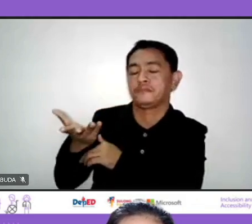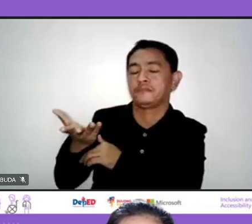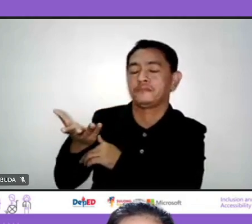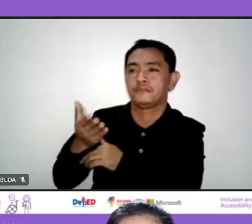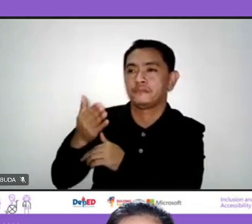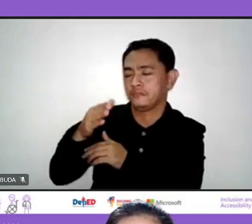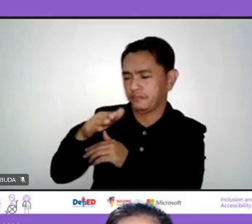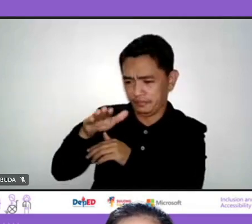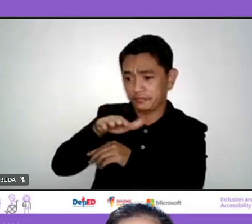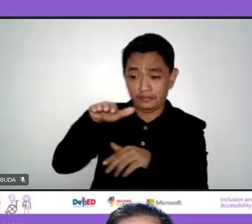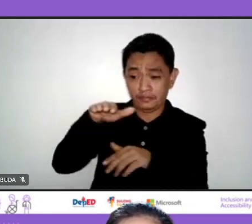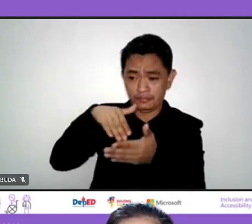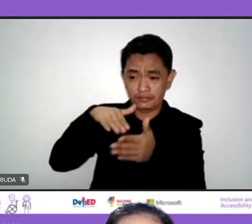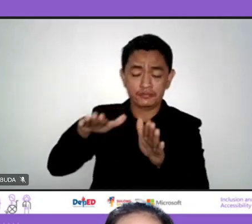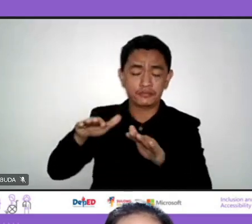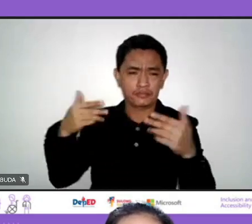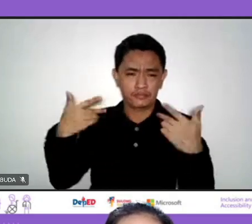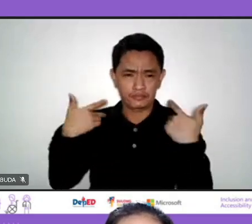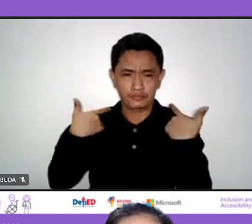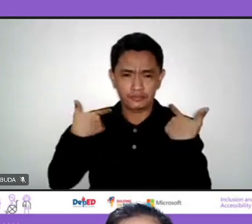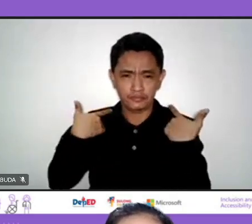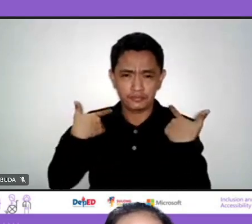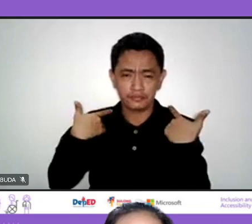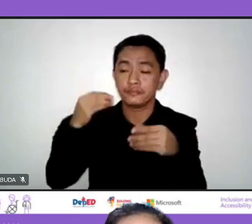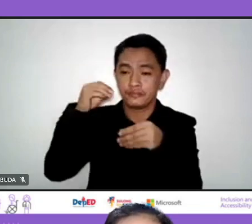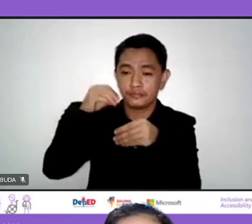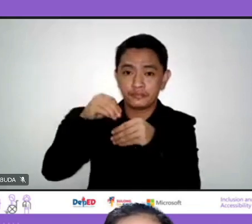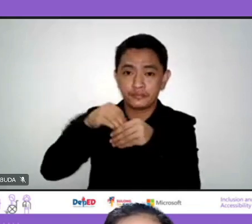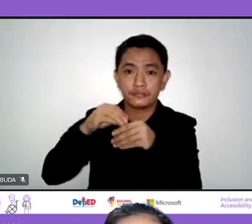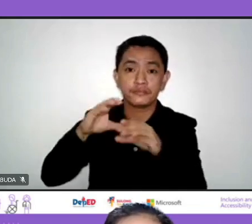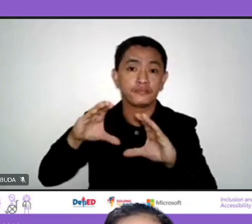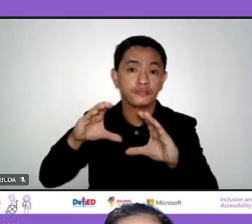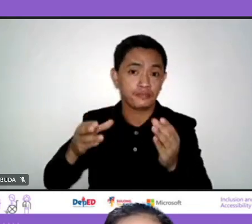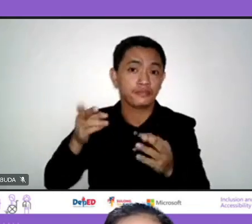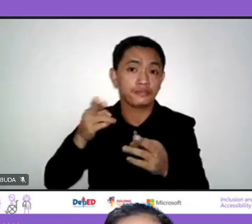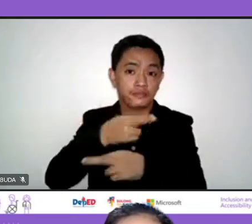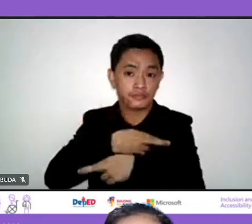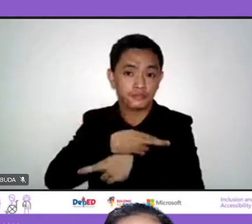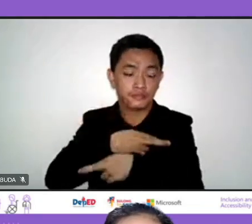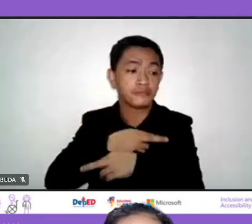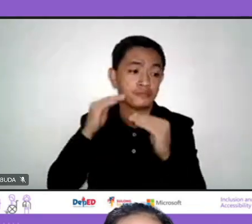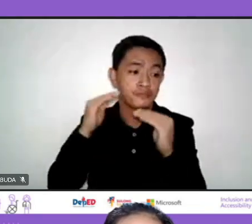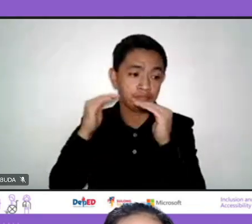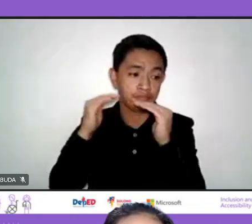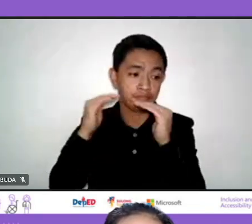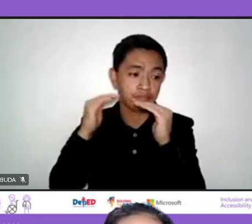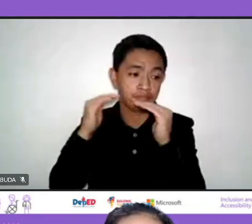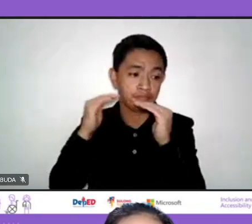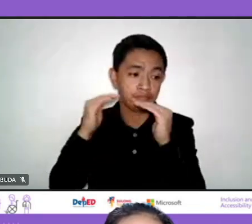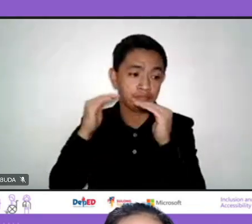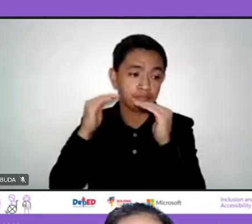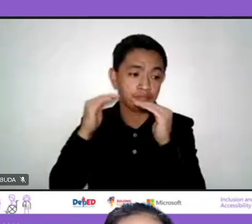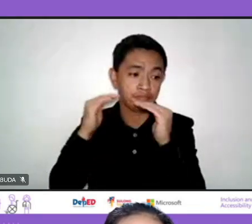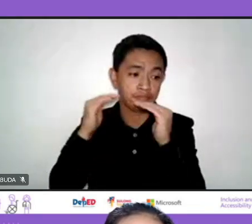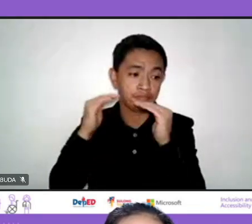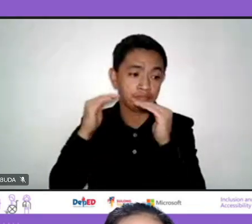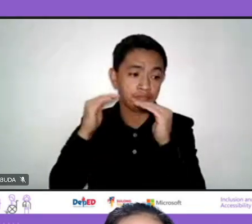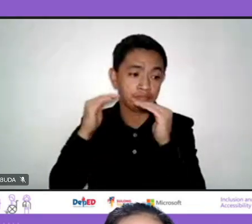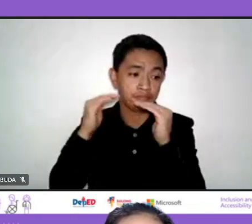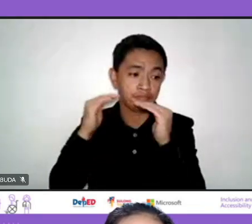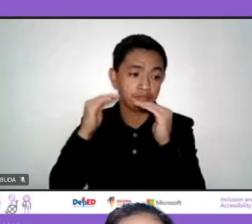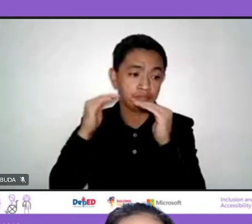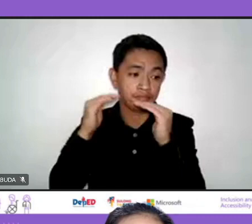know, regular ang profiles? We always say na these kids who have these needs are also inside the